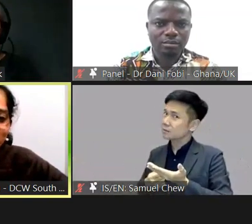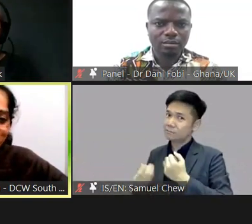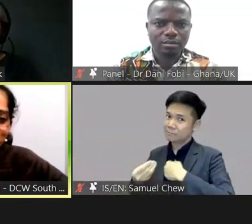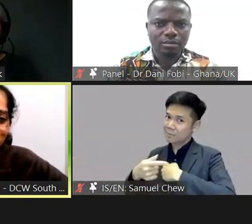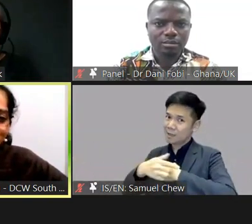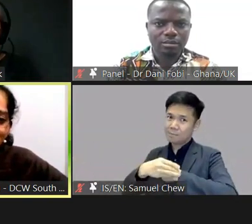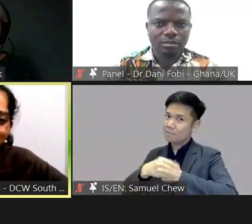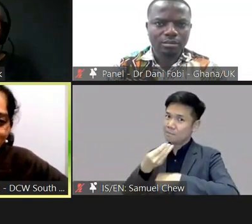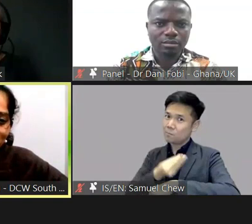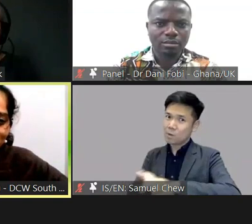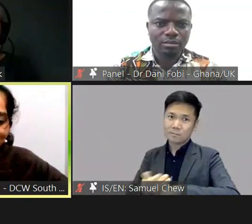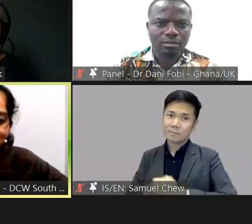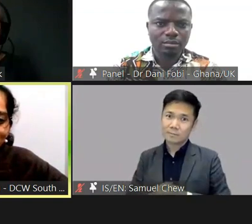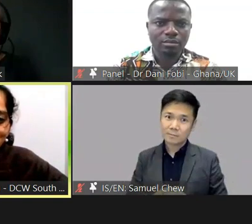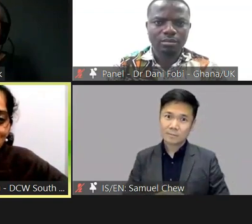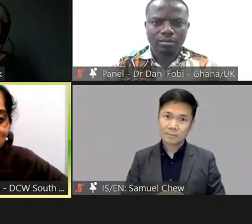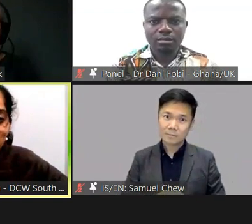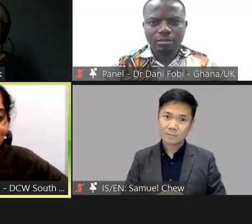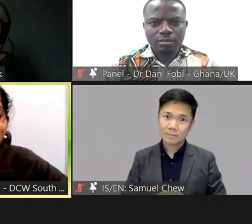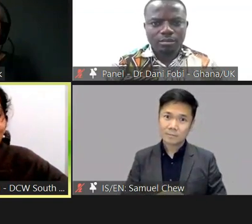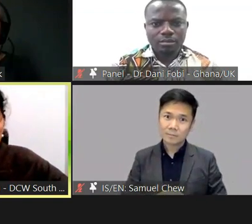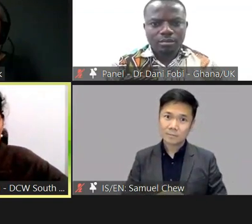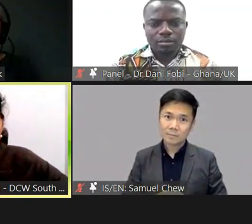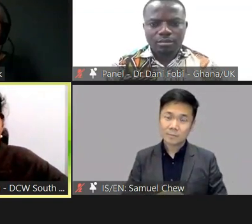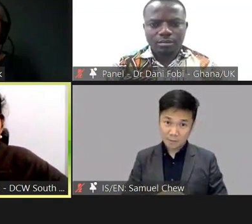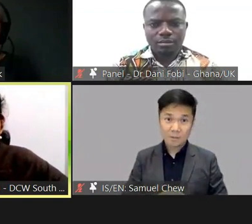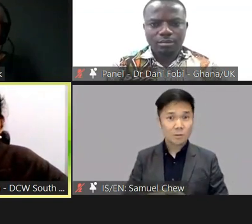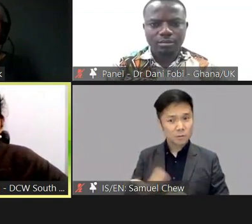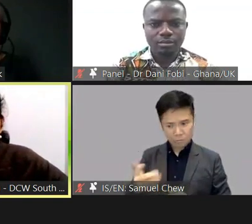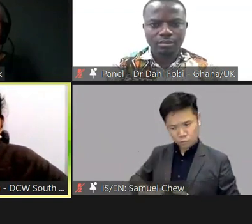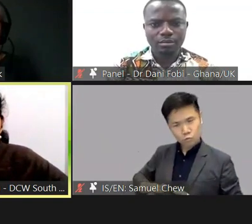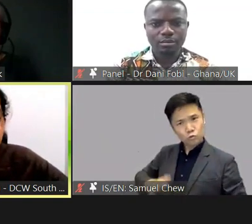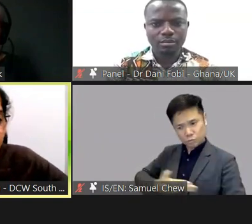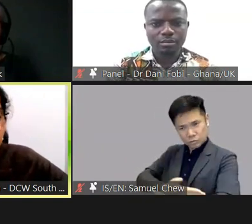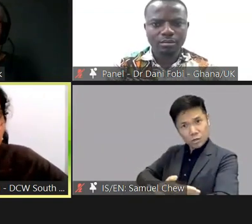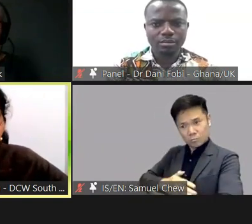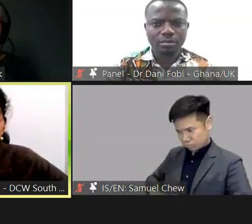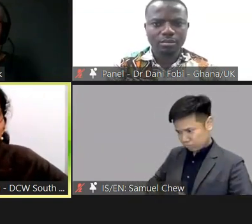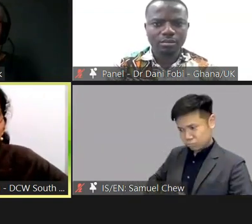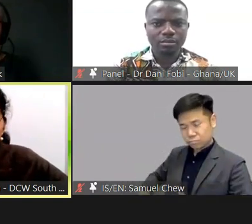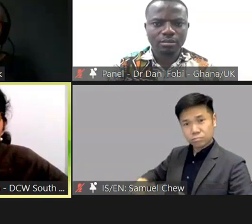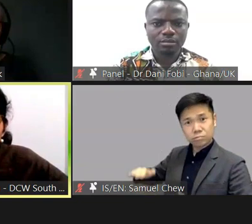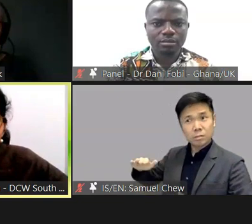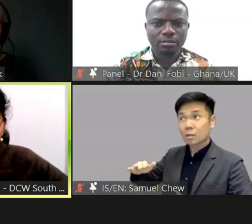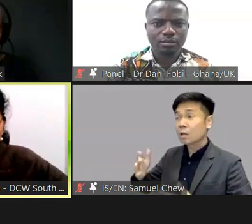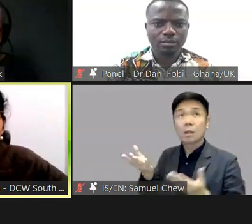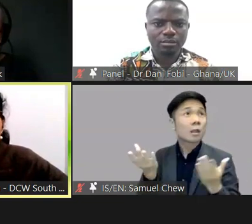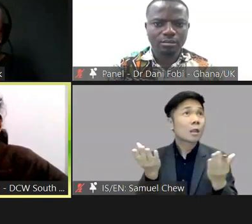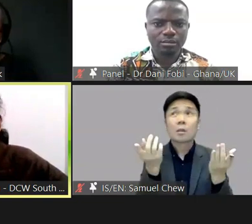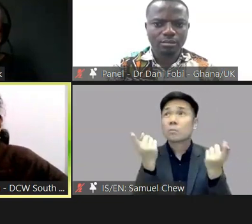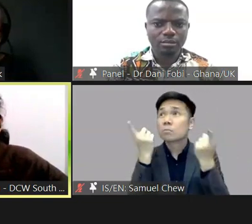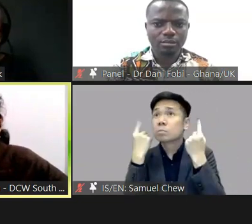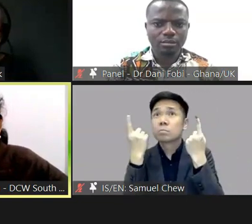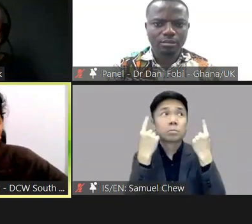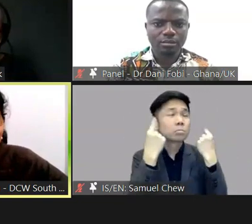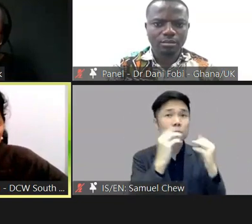a negative scorecard, if I may say, for the child. And this is the time where deaf role models